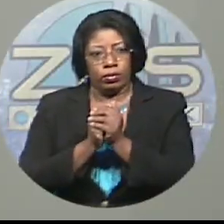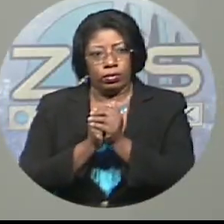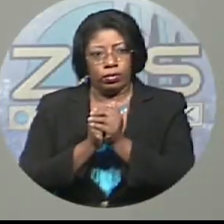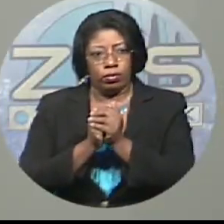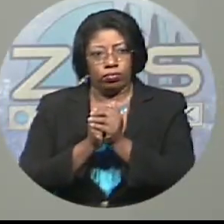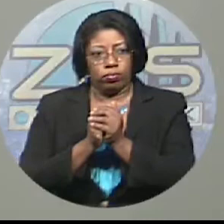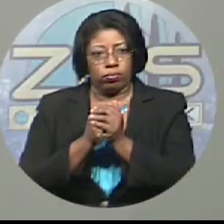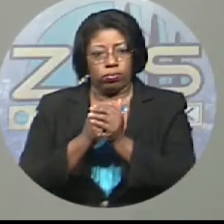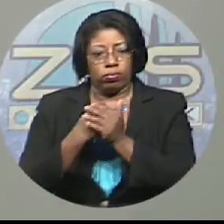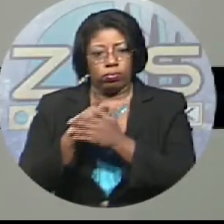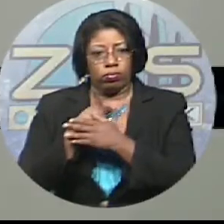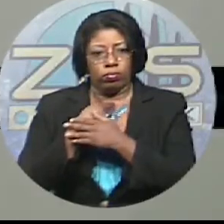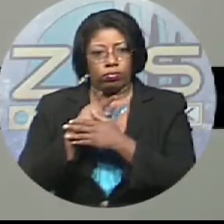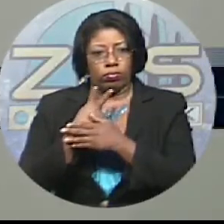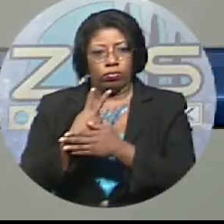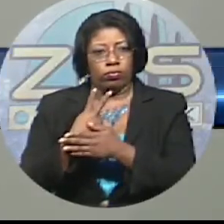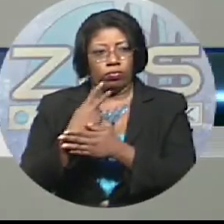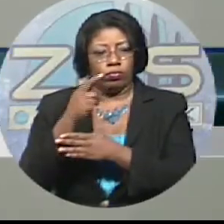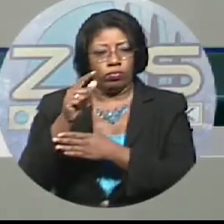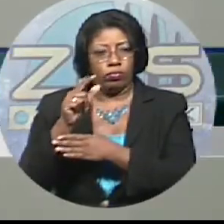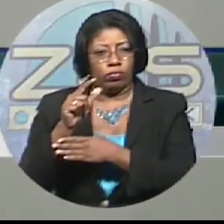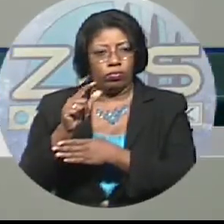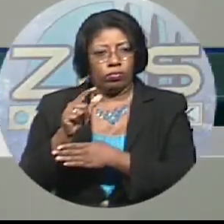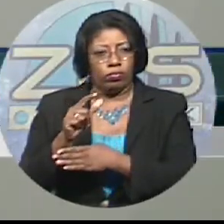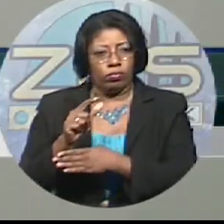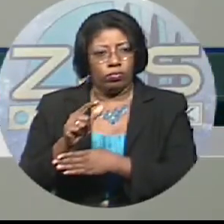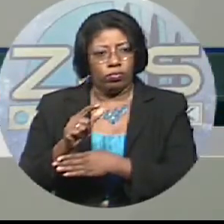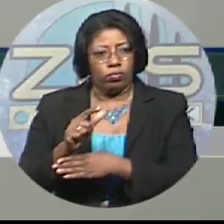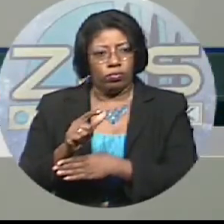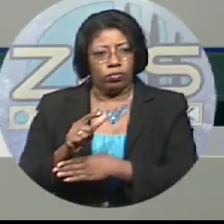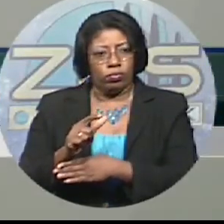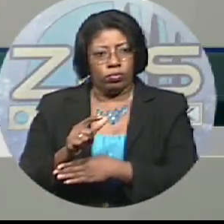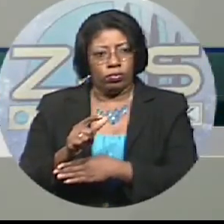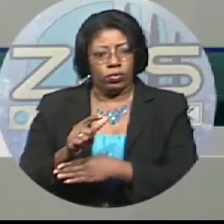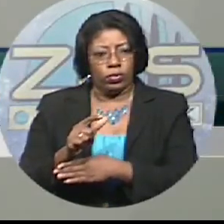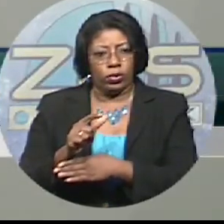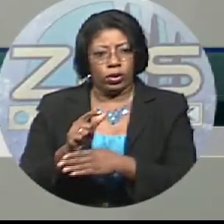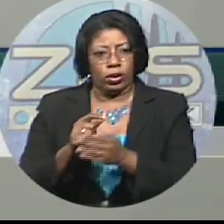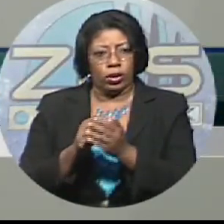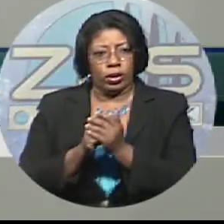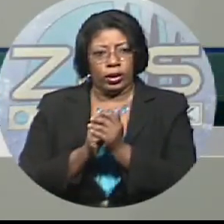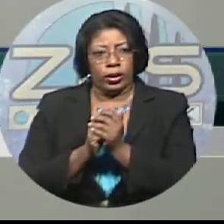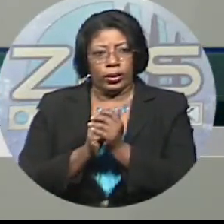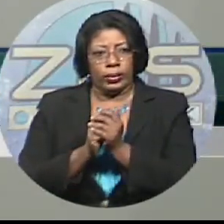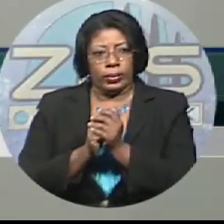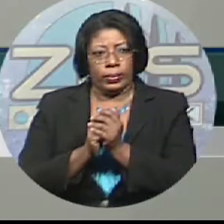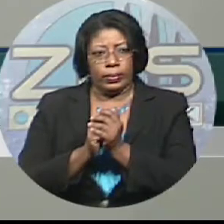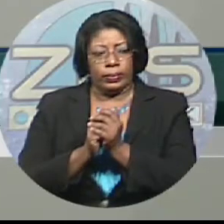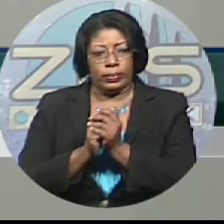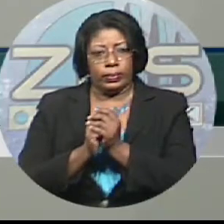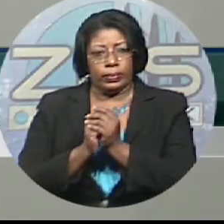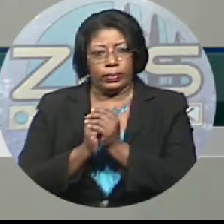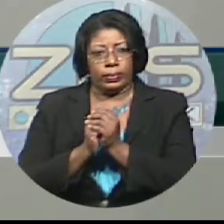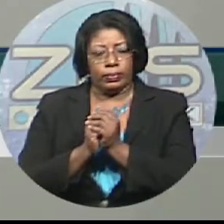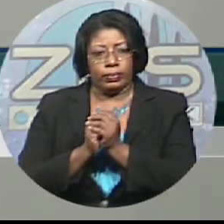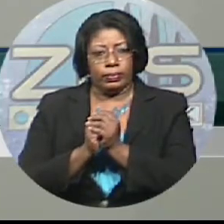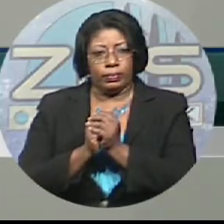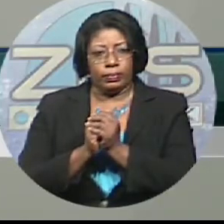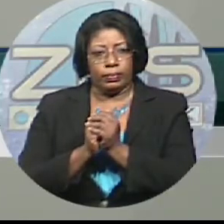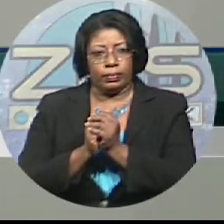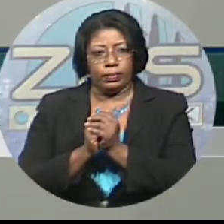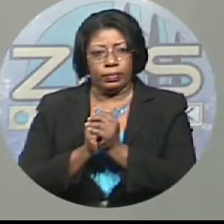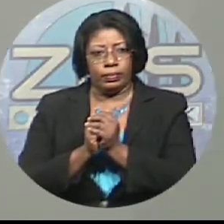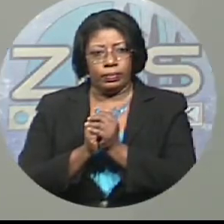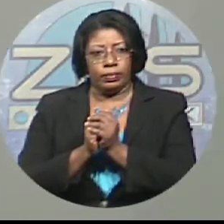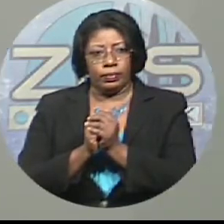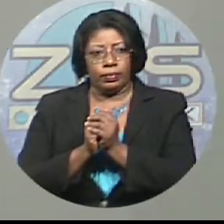project was built on time and under budget, which was very important for the lenders to understand that what we say we do, we